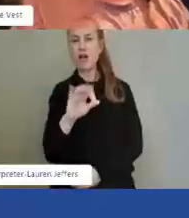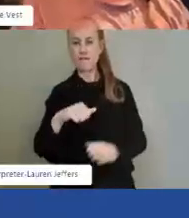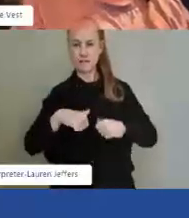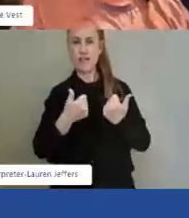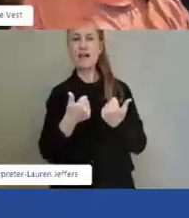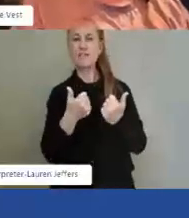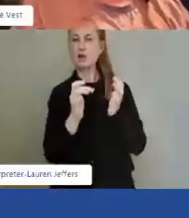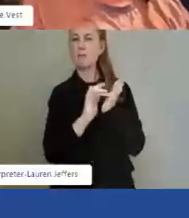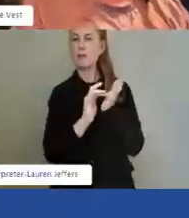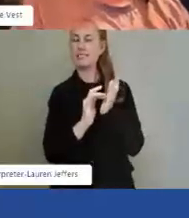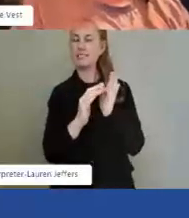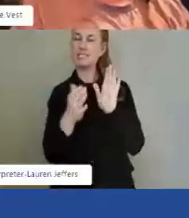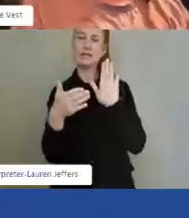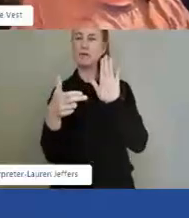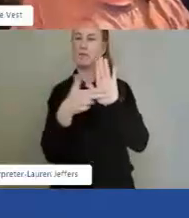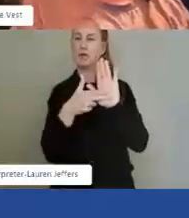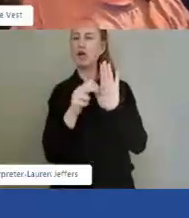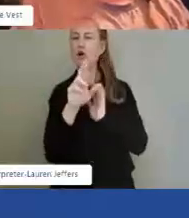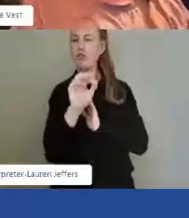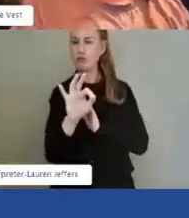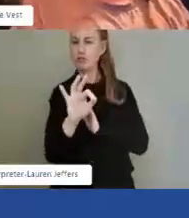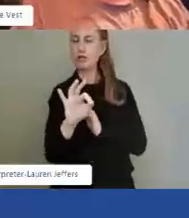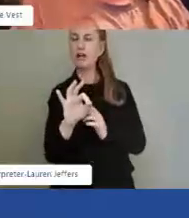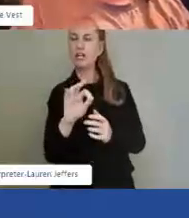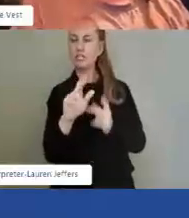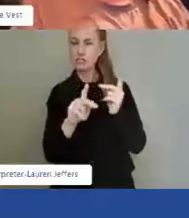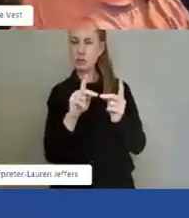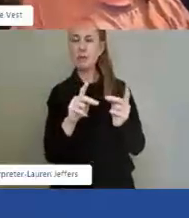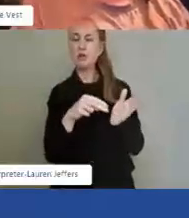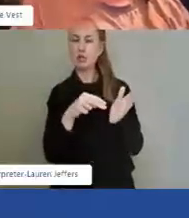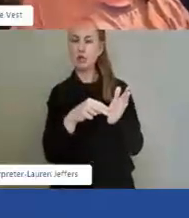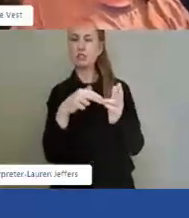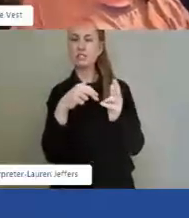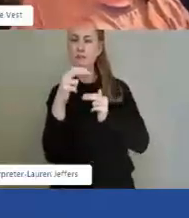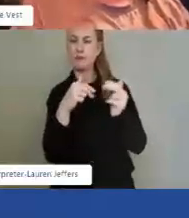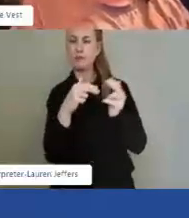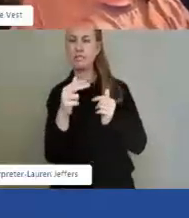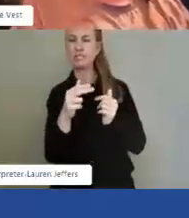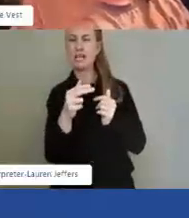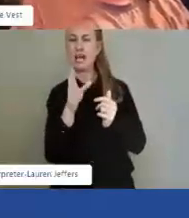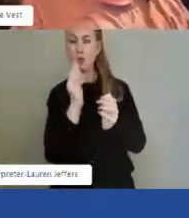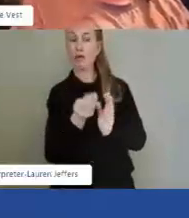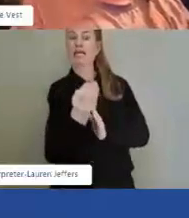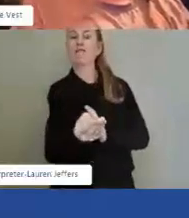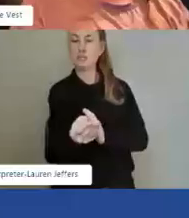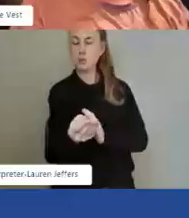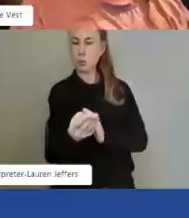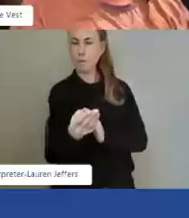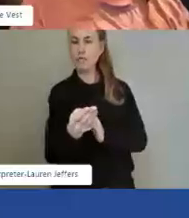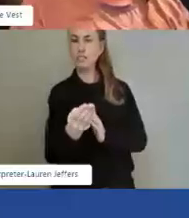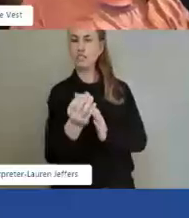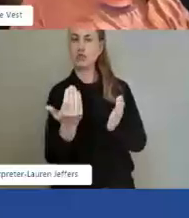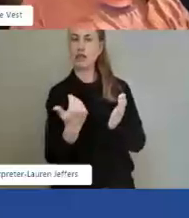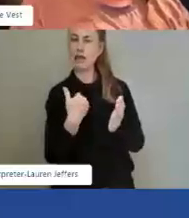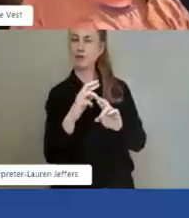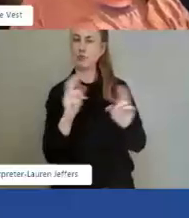do help people leave the nursing facility, I try to put those things in their hands as well so that they have them when they go home.